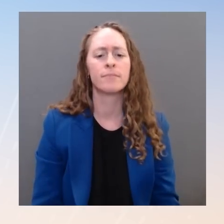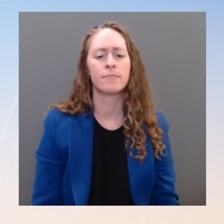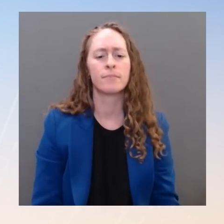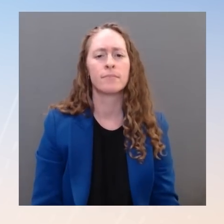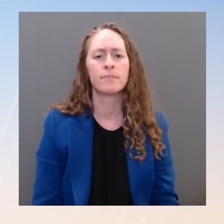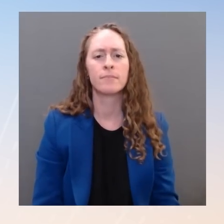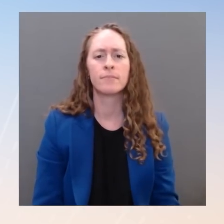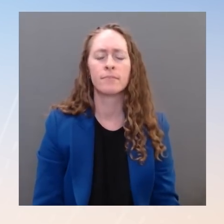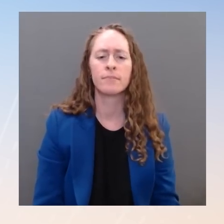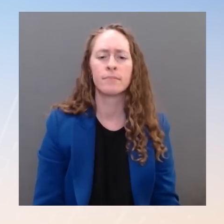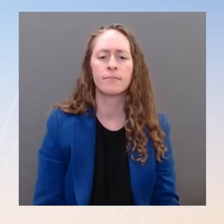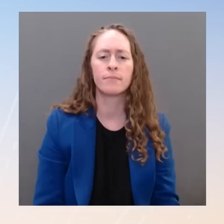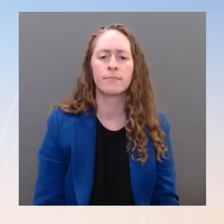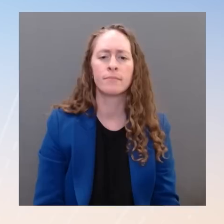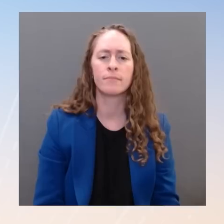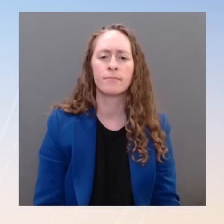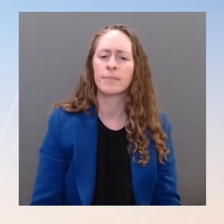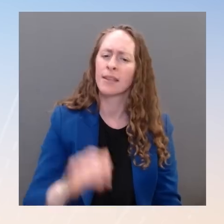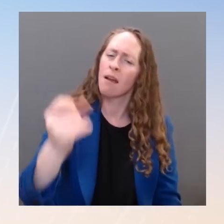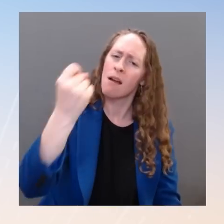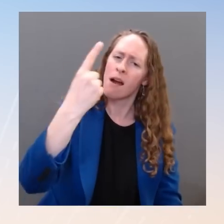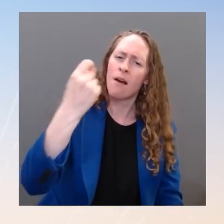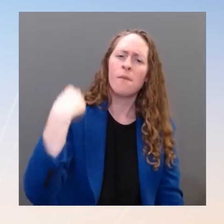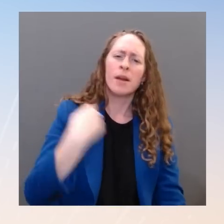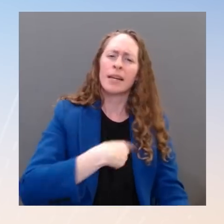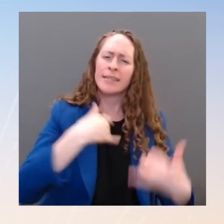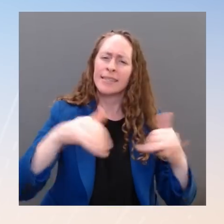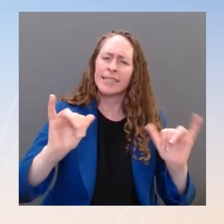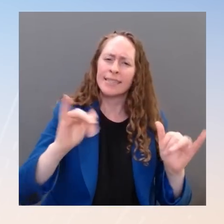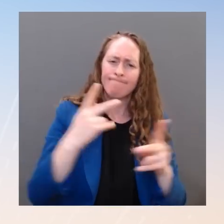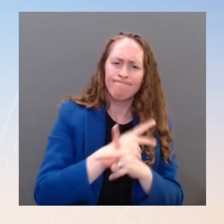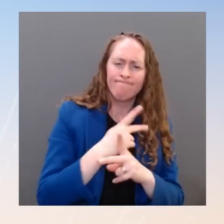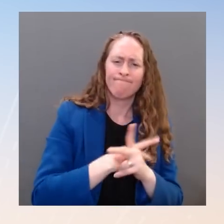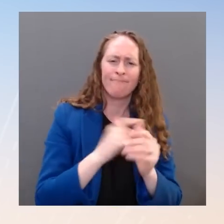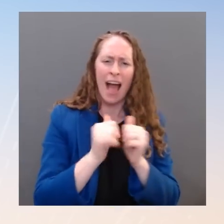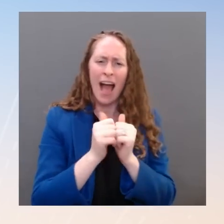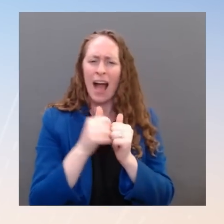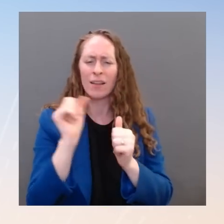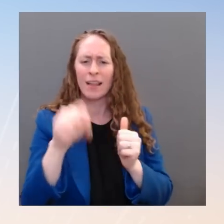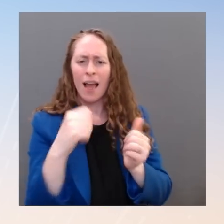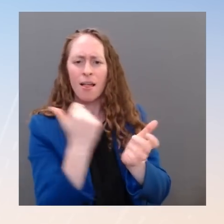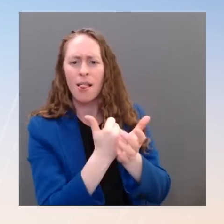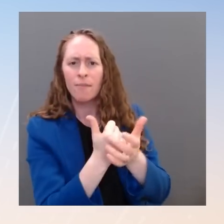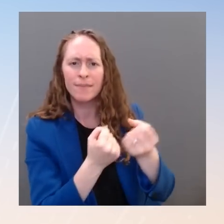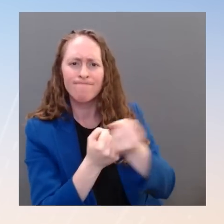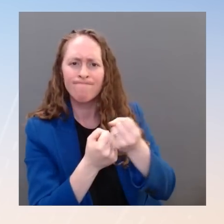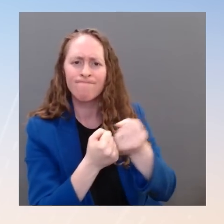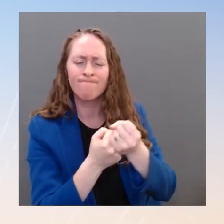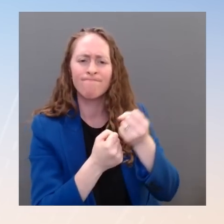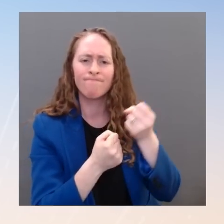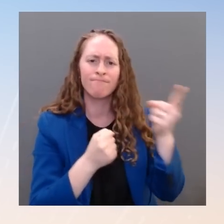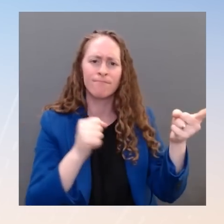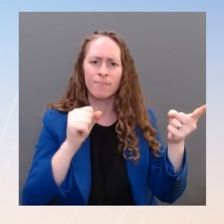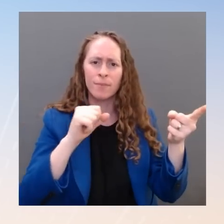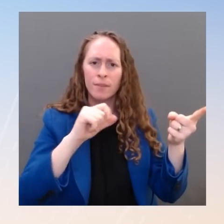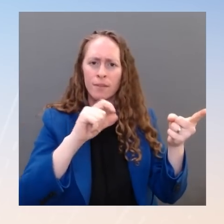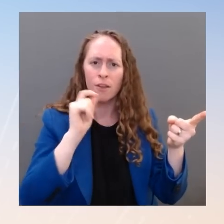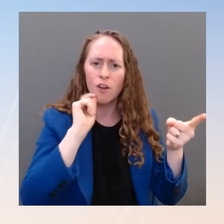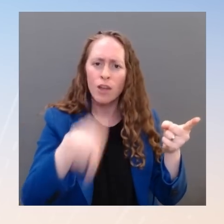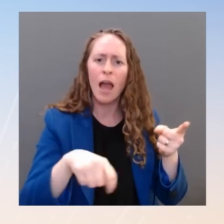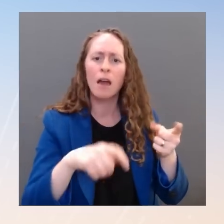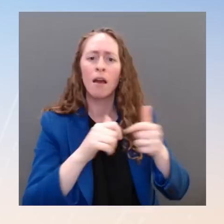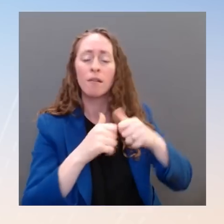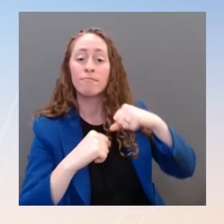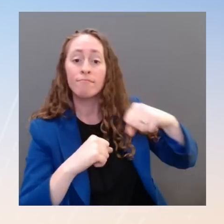Ukrainians fight and win on the battlefield. They obviously did that in Kyiv and pushing back the Russians to give them economic and